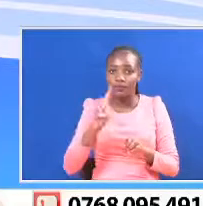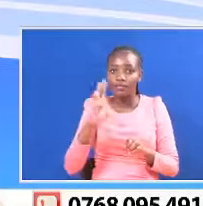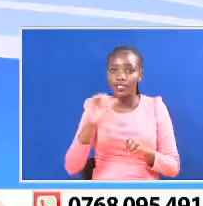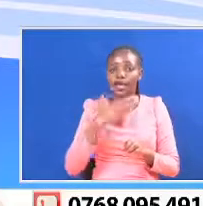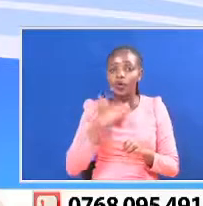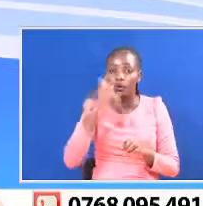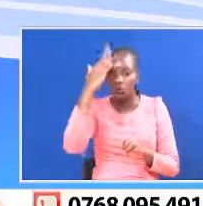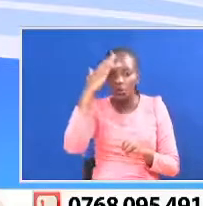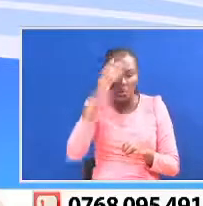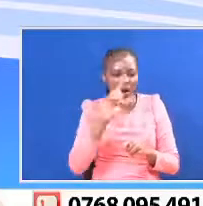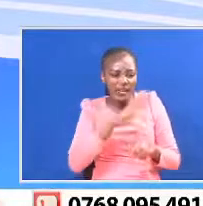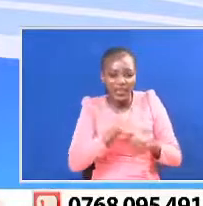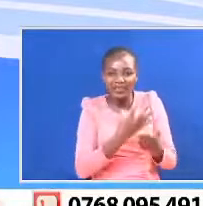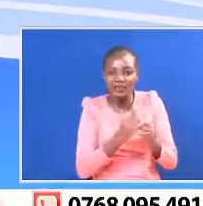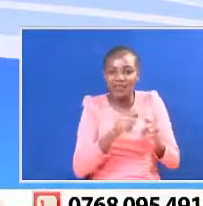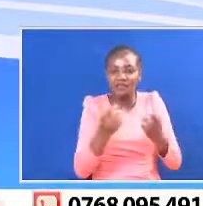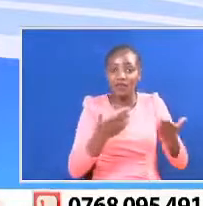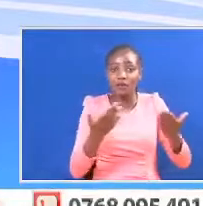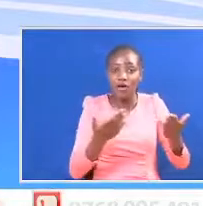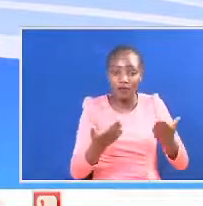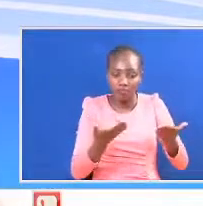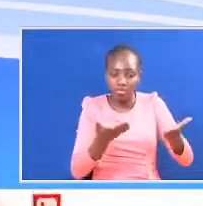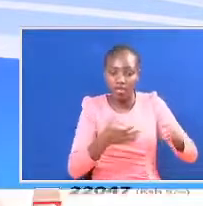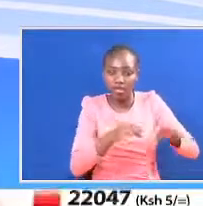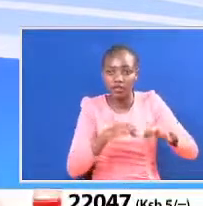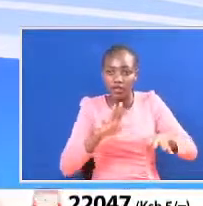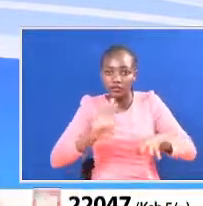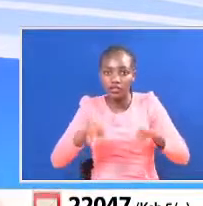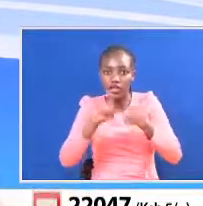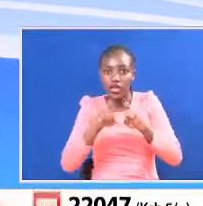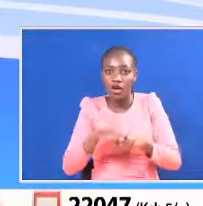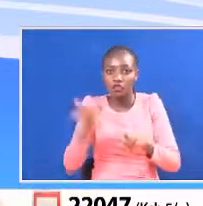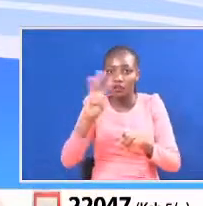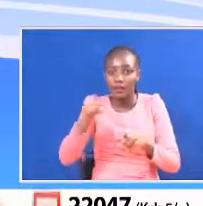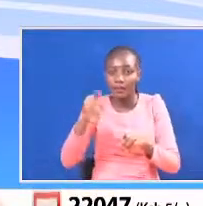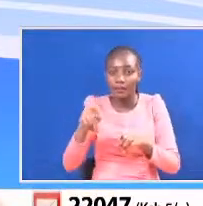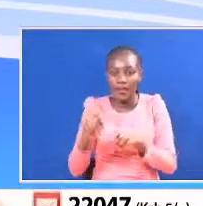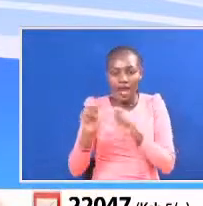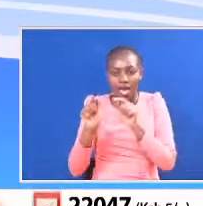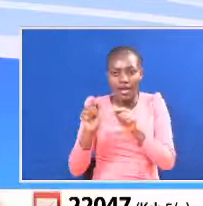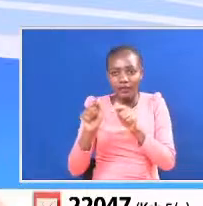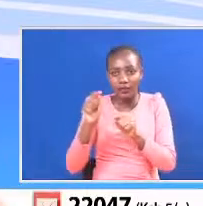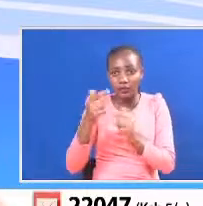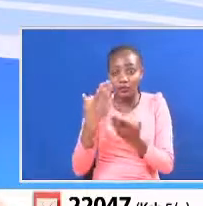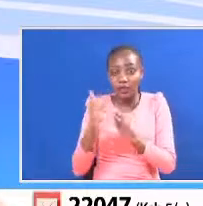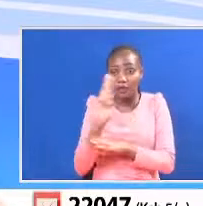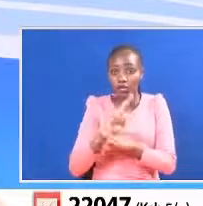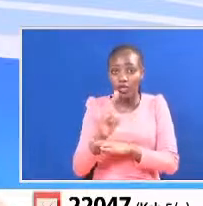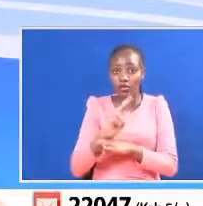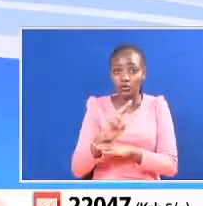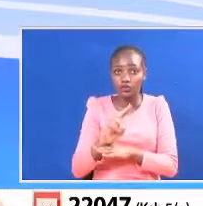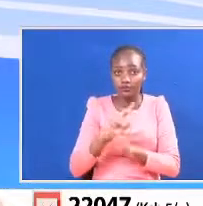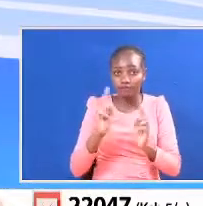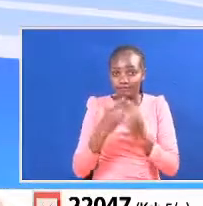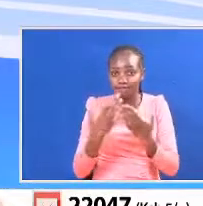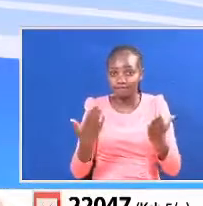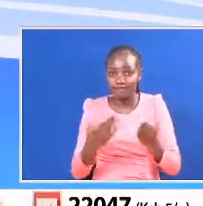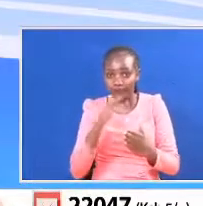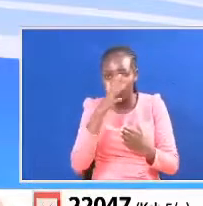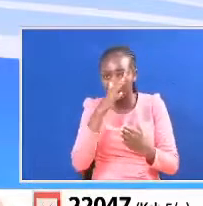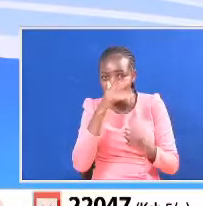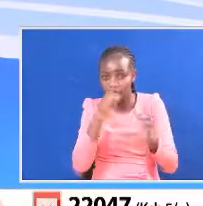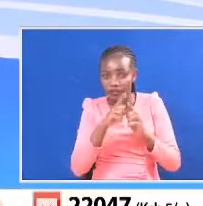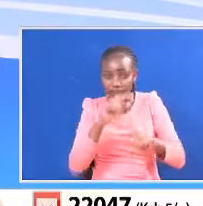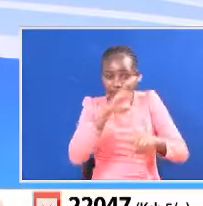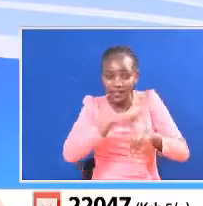funds that passed through his accounts the MP is suspected to have used proxies to frudulently secure